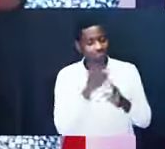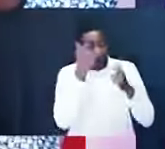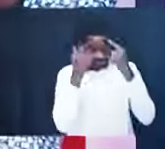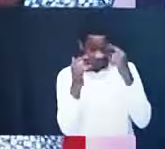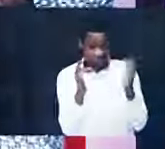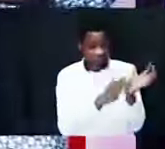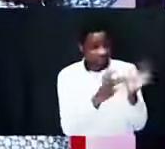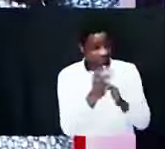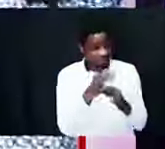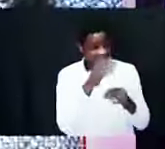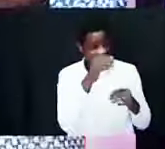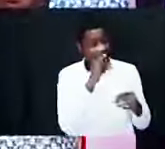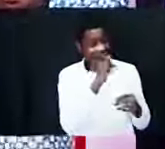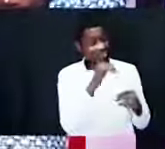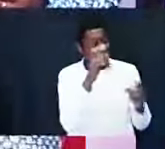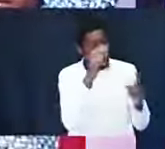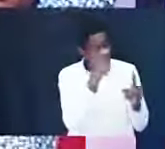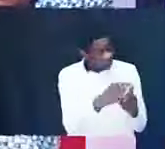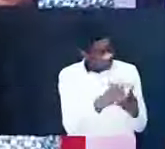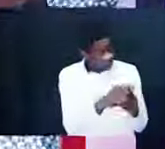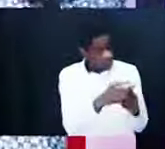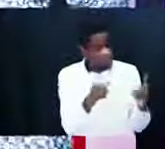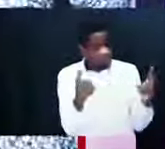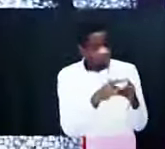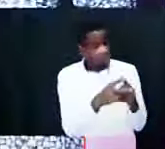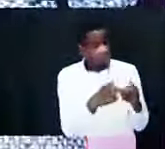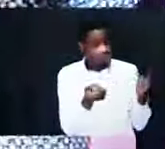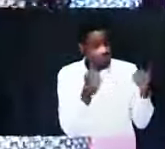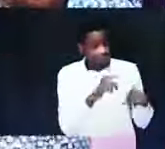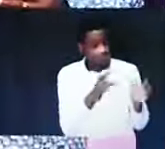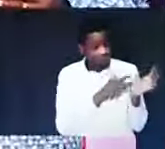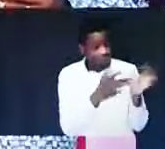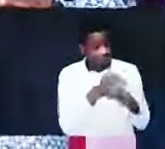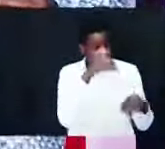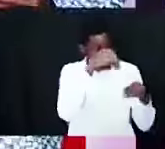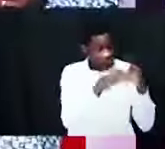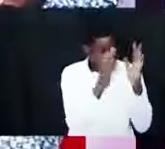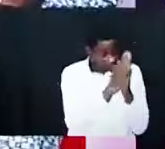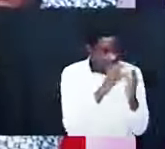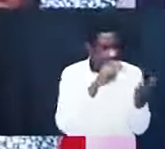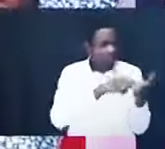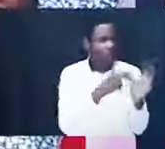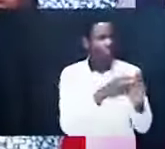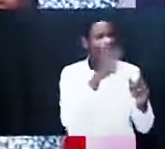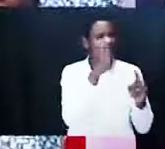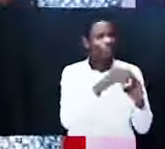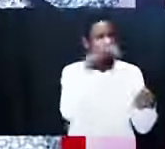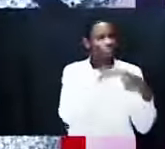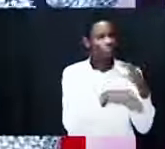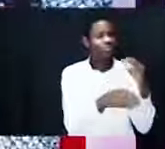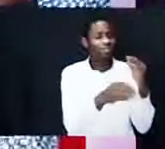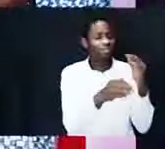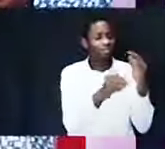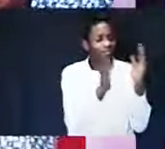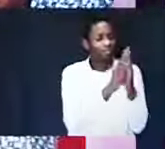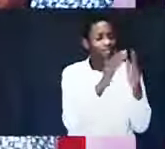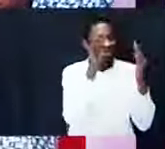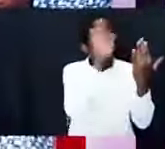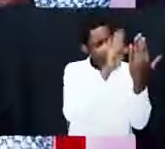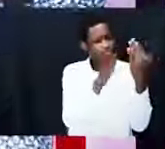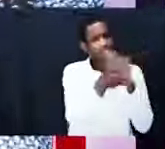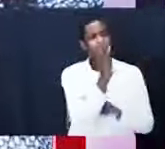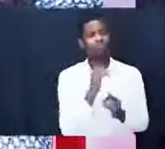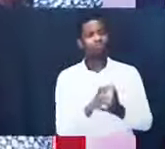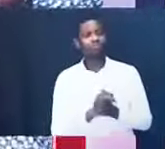when he's in prayer, it is the word is before God in prayer. Now it is like us going with the